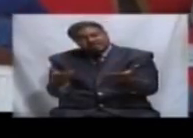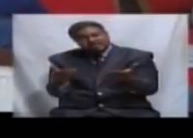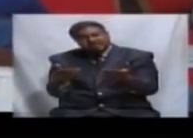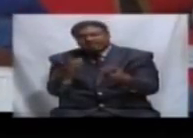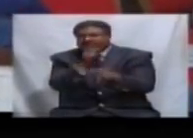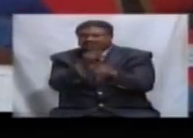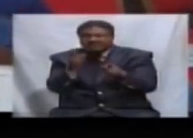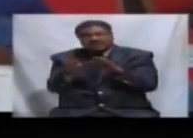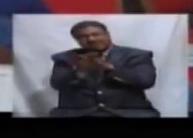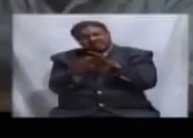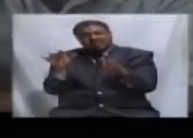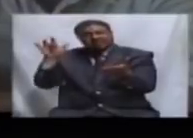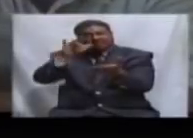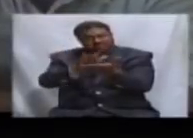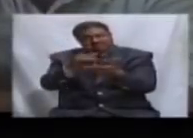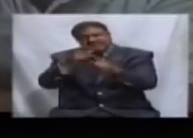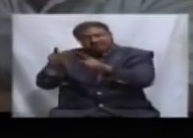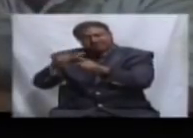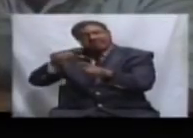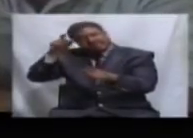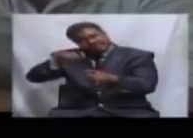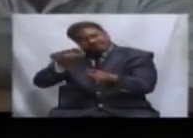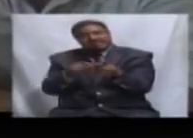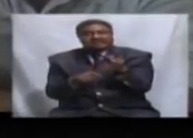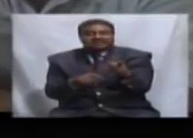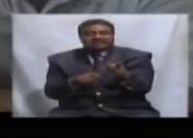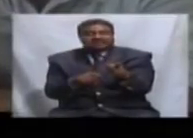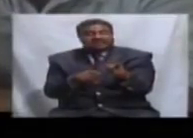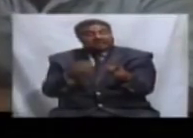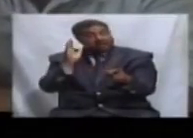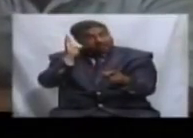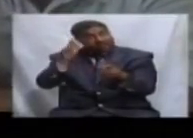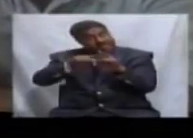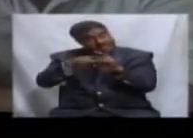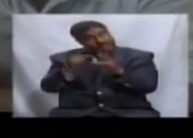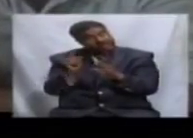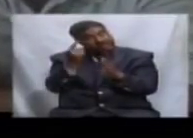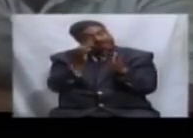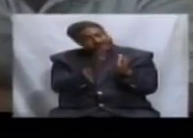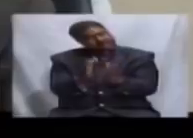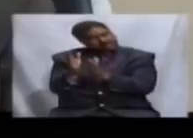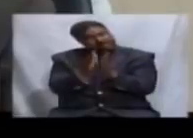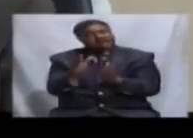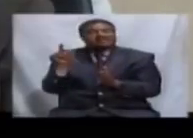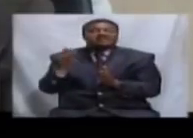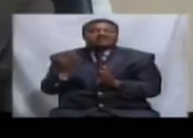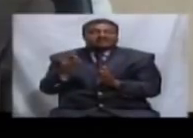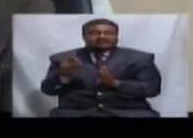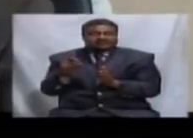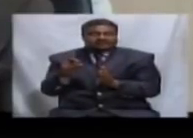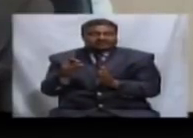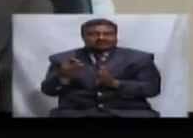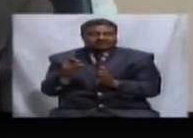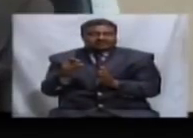airport infrastructure and so on. We agreed here to say we're going to start by planning Kasaba Bay. We had